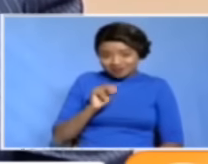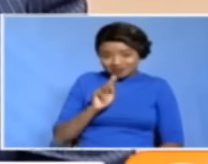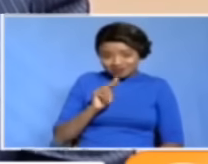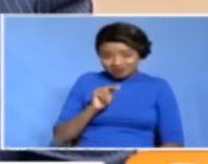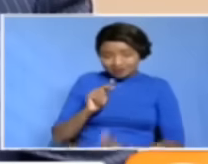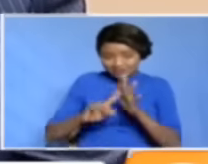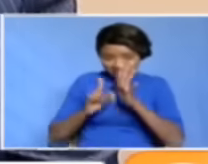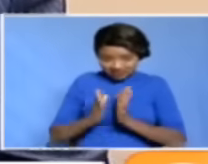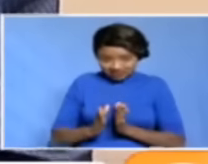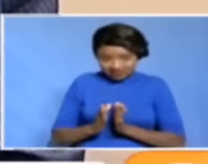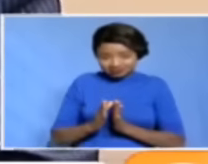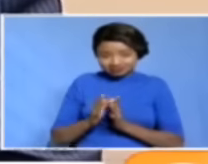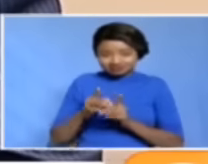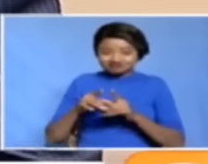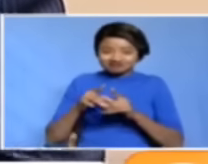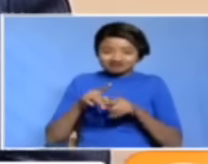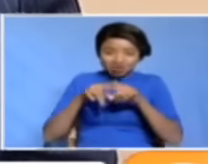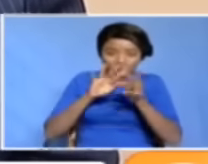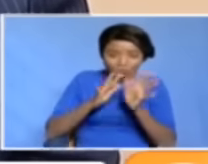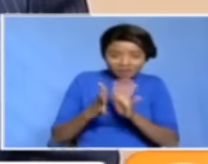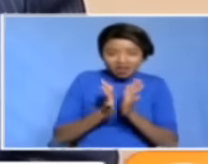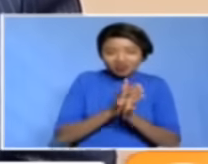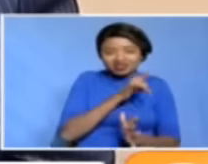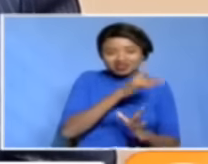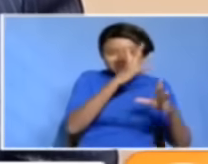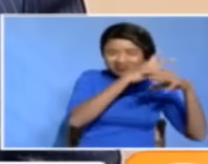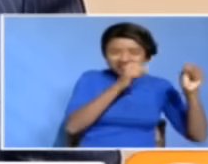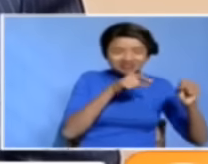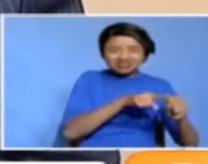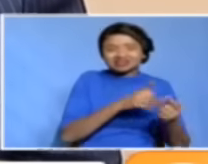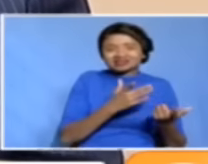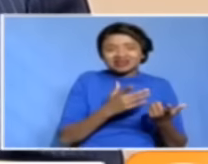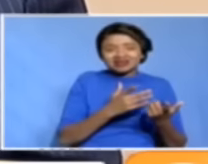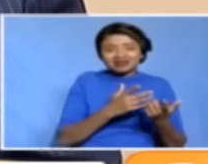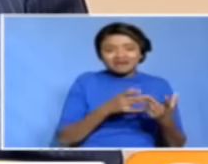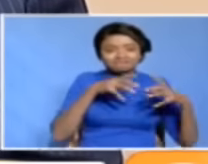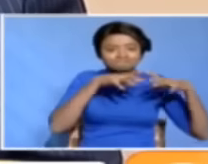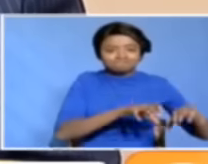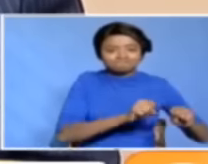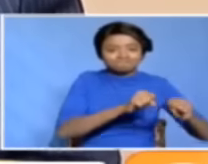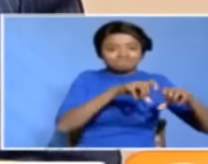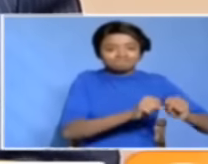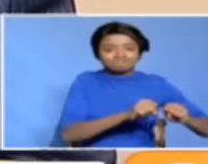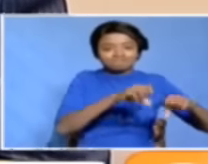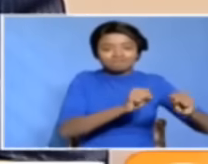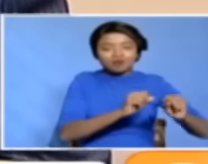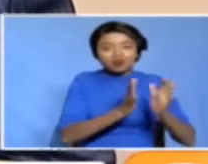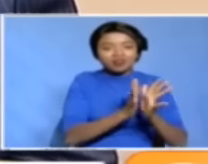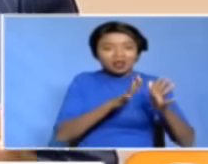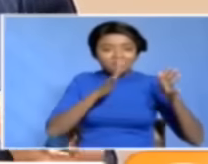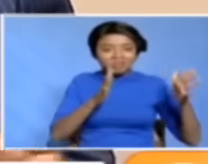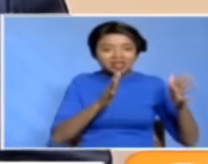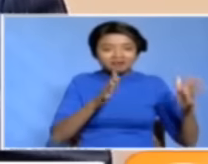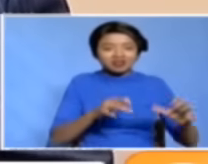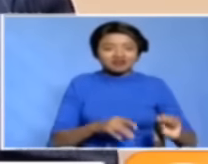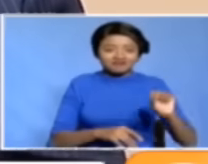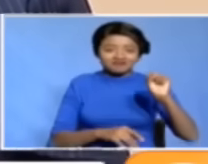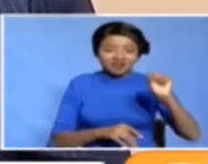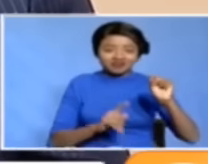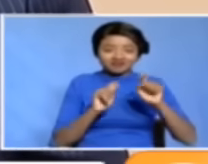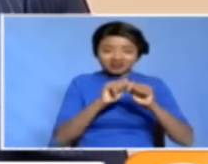the presidential system, okay, which is more of a dominance by the big tribes, the big five